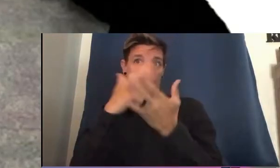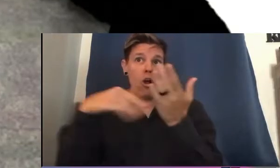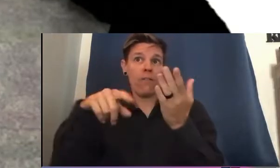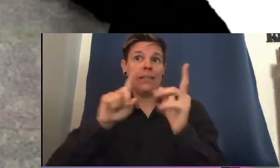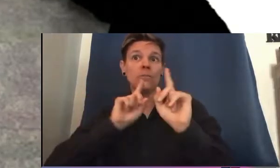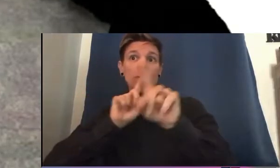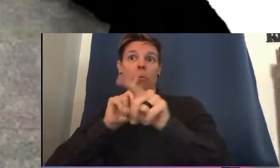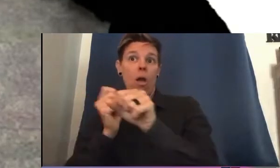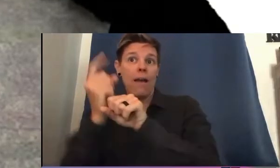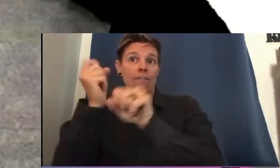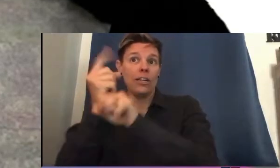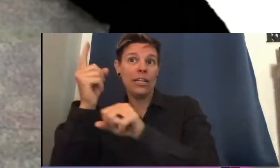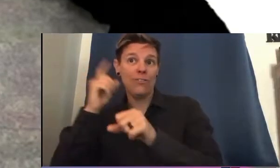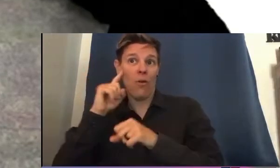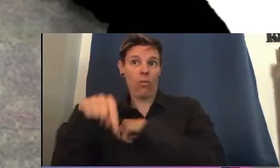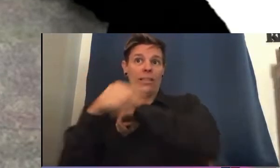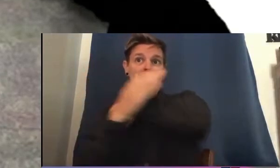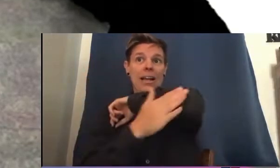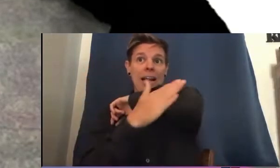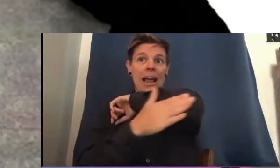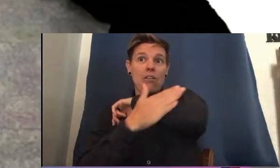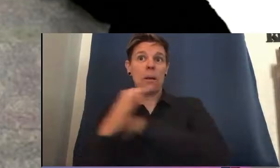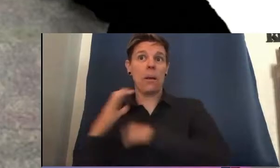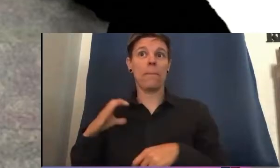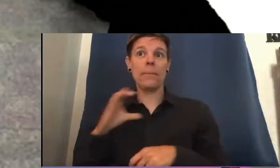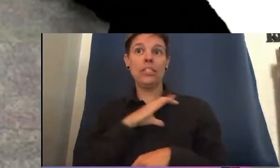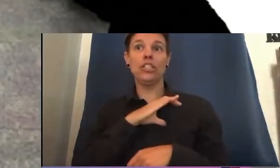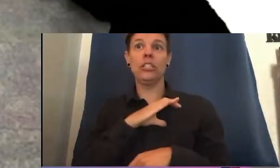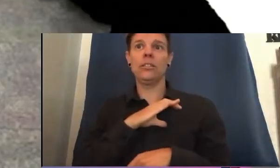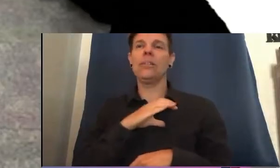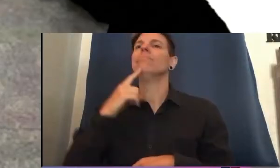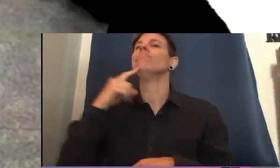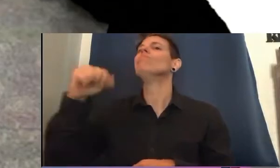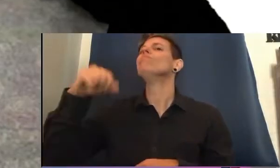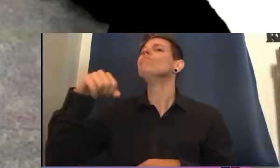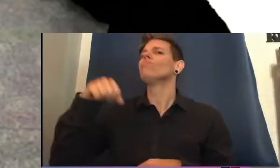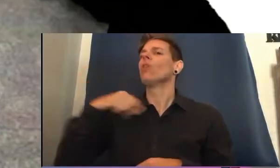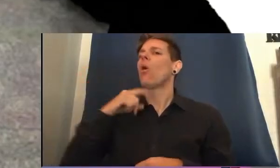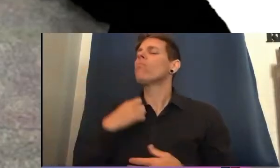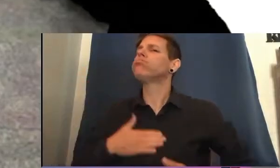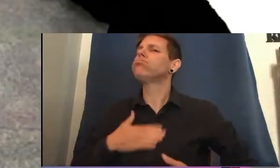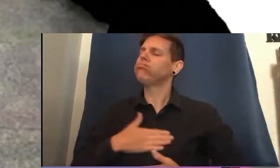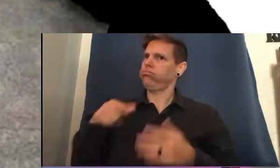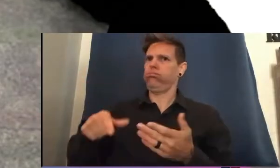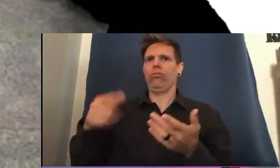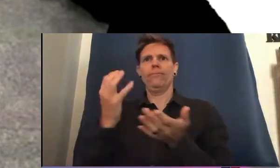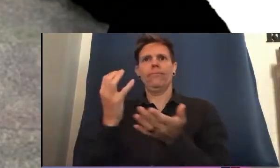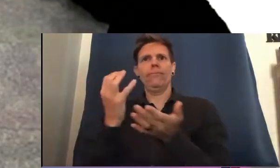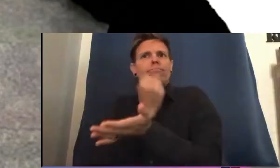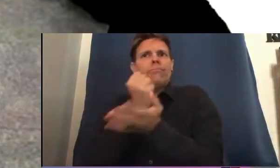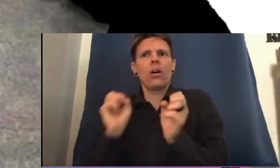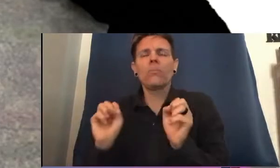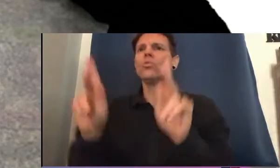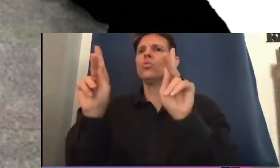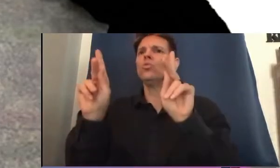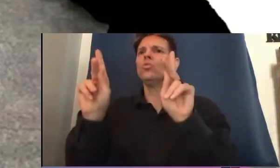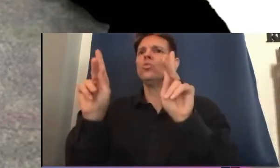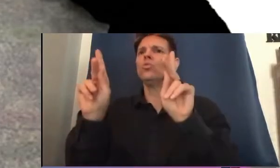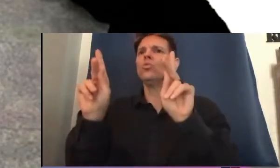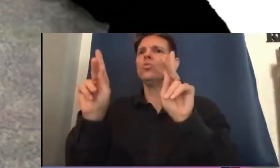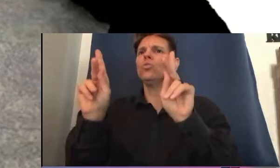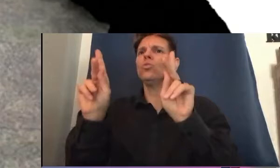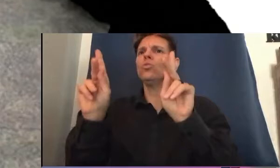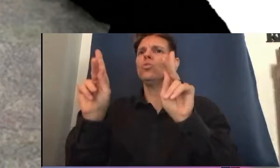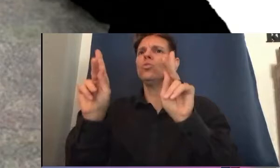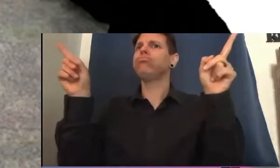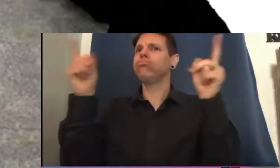commissioners? Yeah, and we really appreciate the opportunity to get out in front of Board of County Commissioners, and also we recently were at